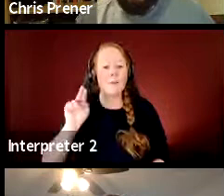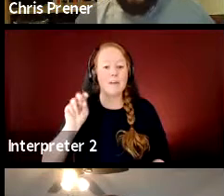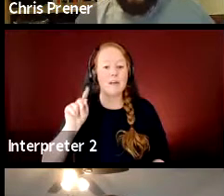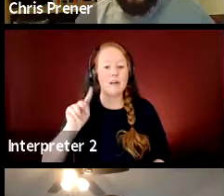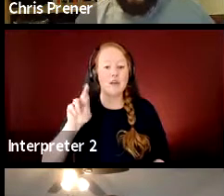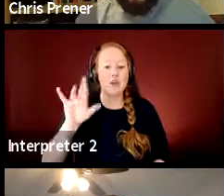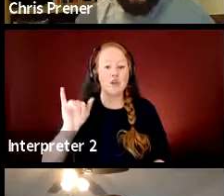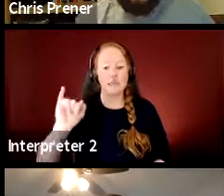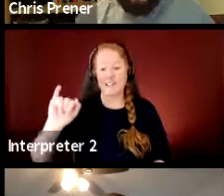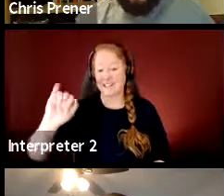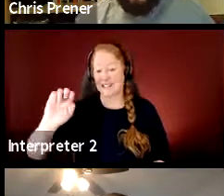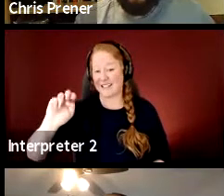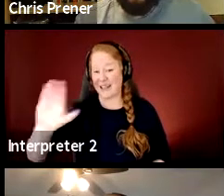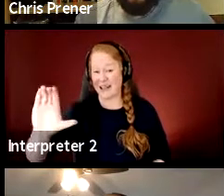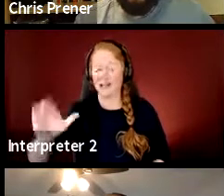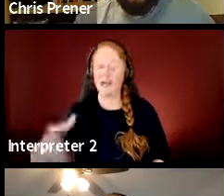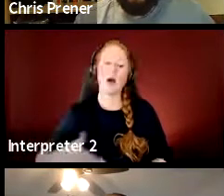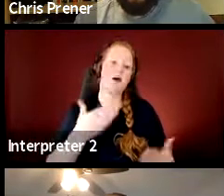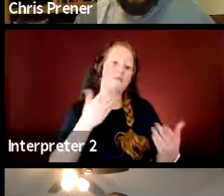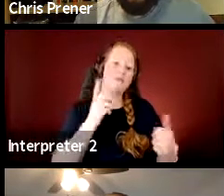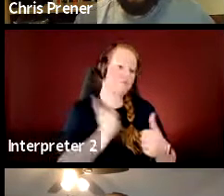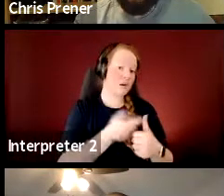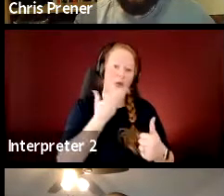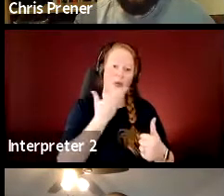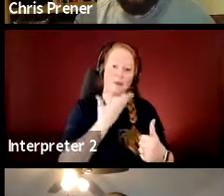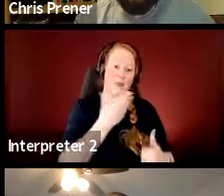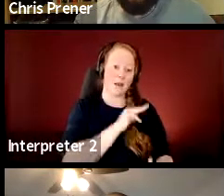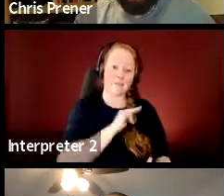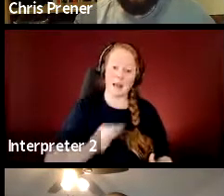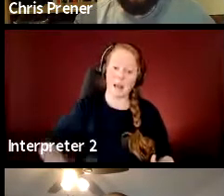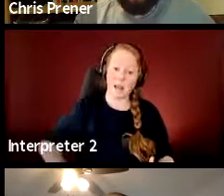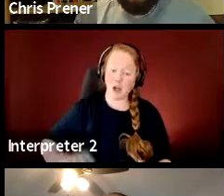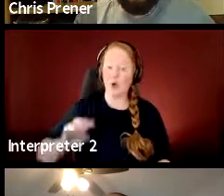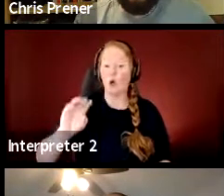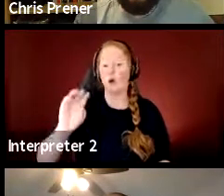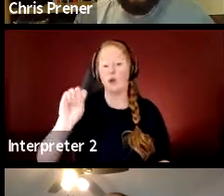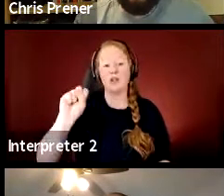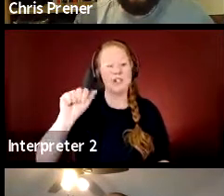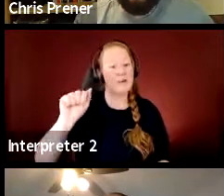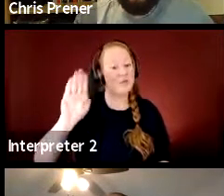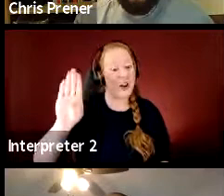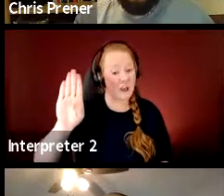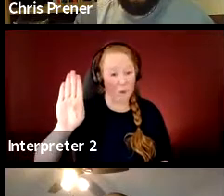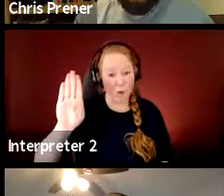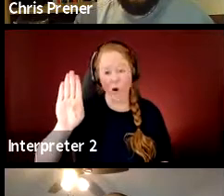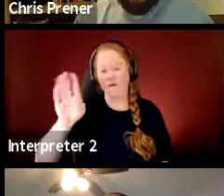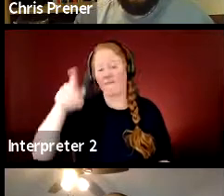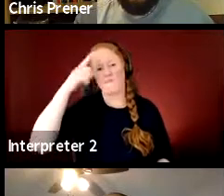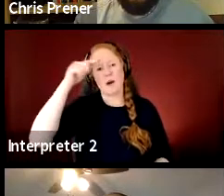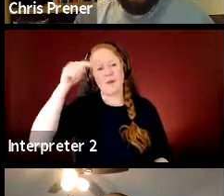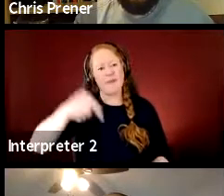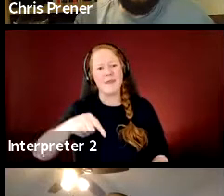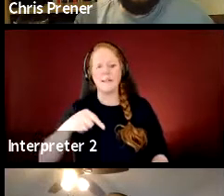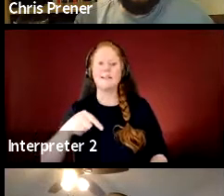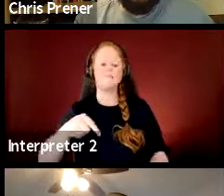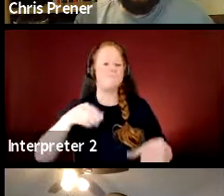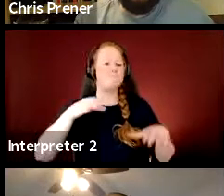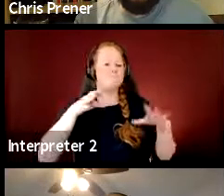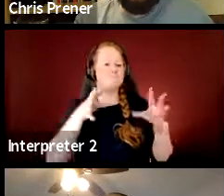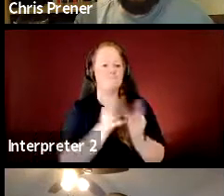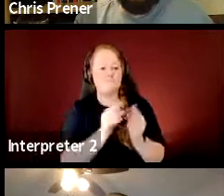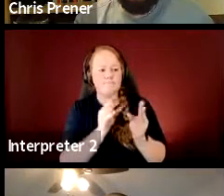the Stimulus Advisory Board for having this forum where we could actually express